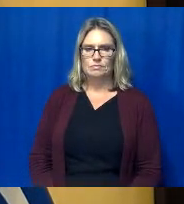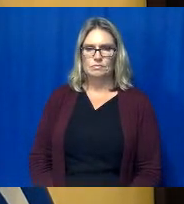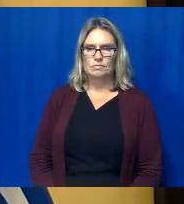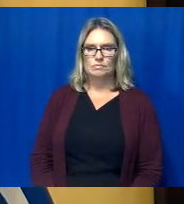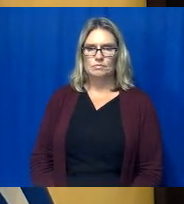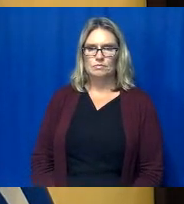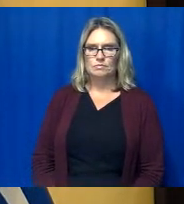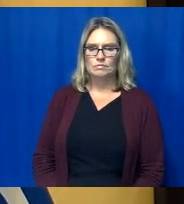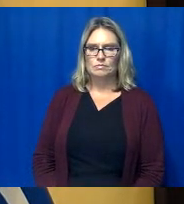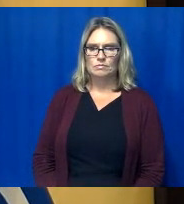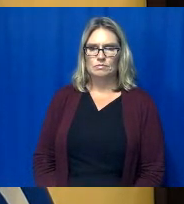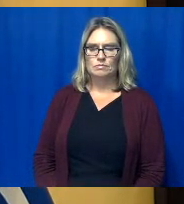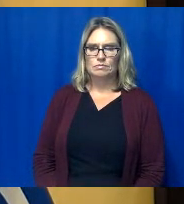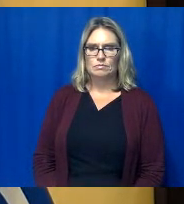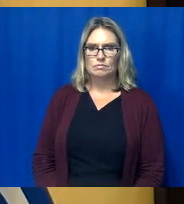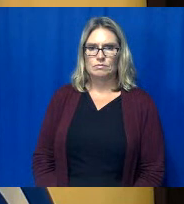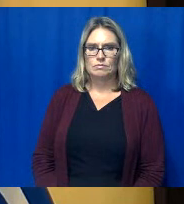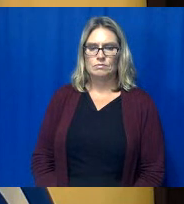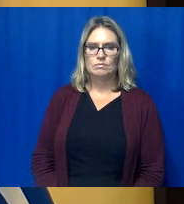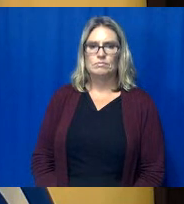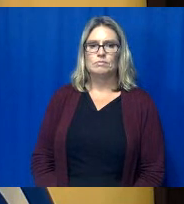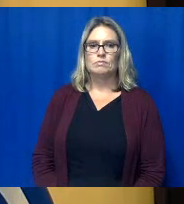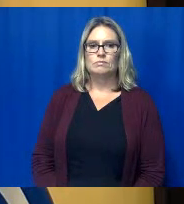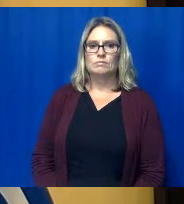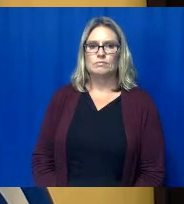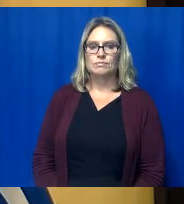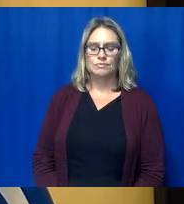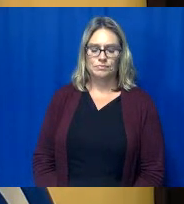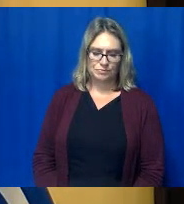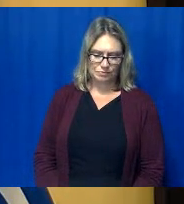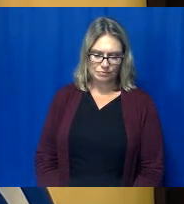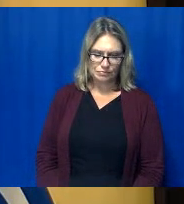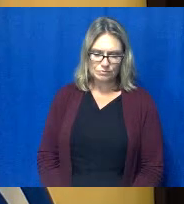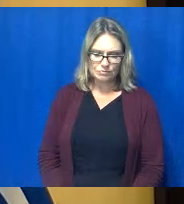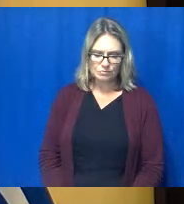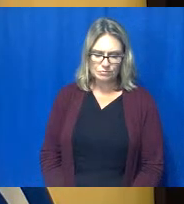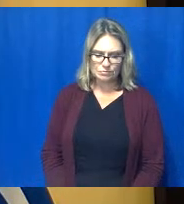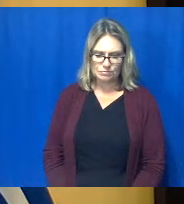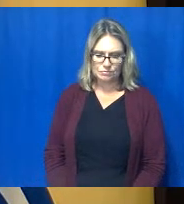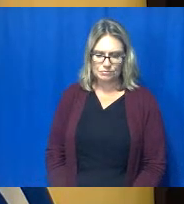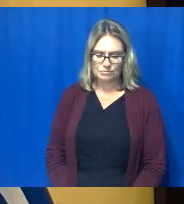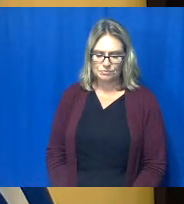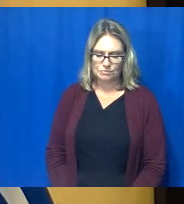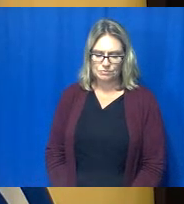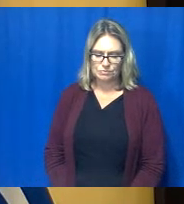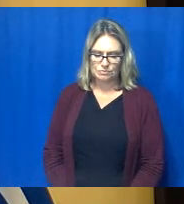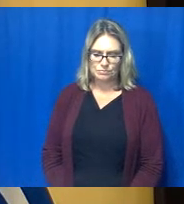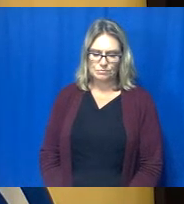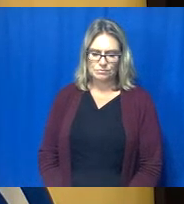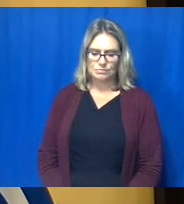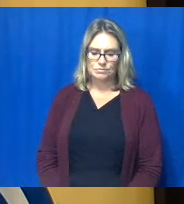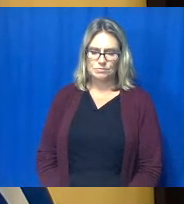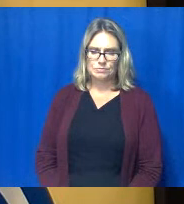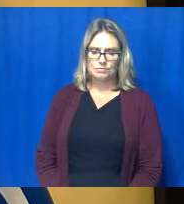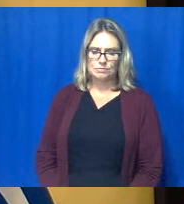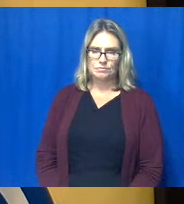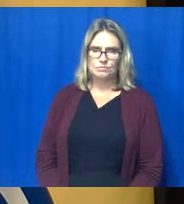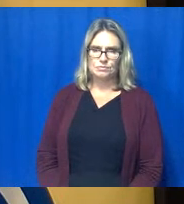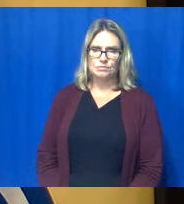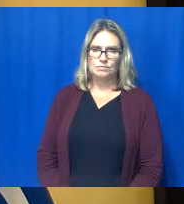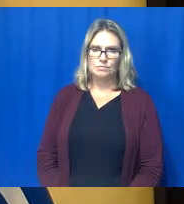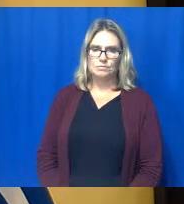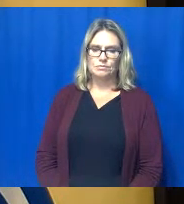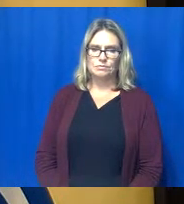a priority, it is within 48 hours. There are only 2 sites right now that are closer to 48 hours than